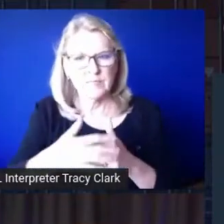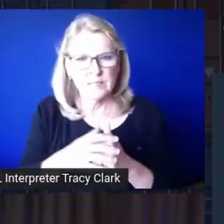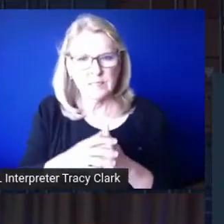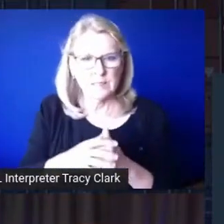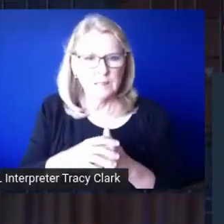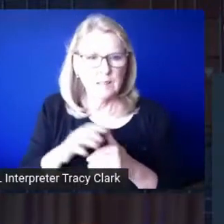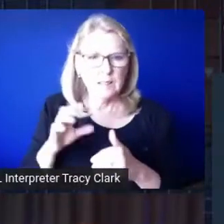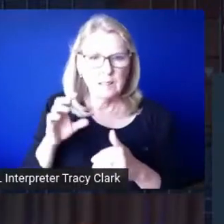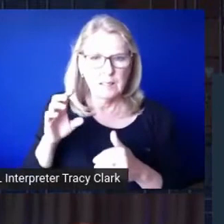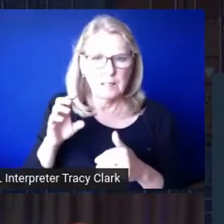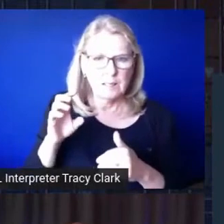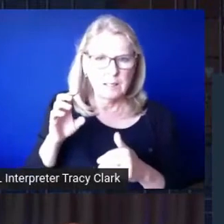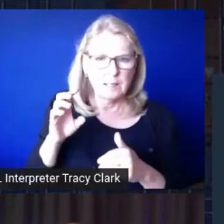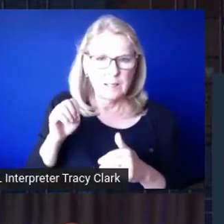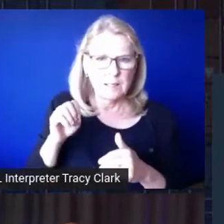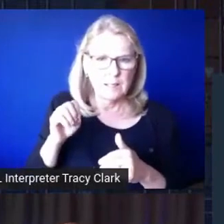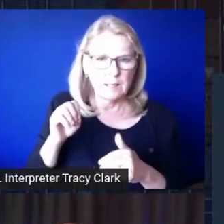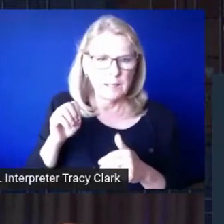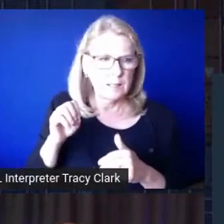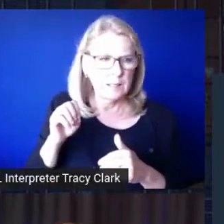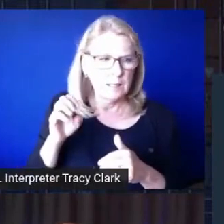or EKSA.